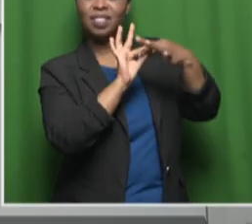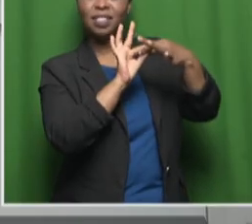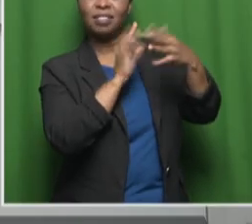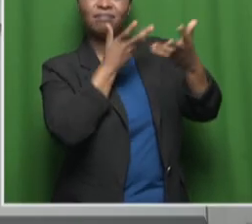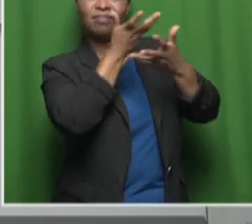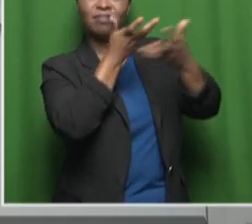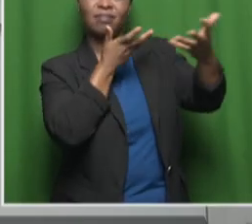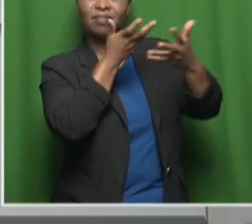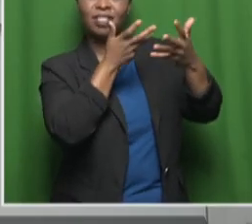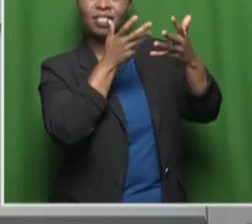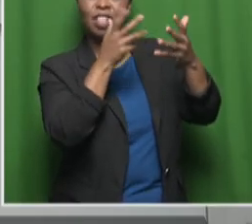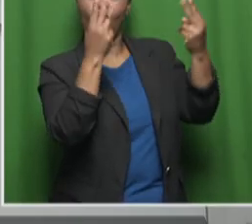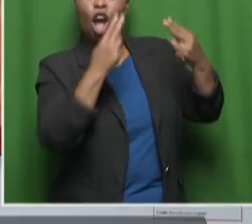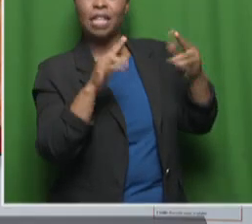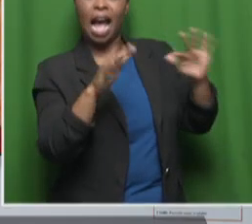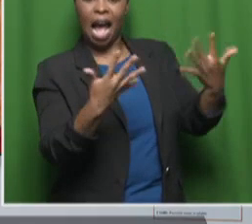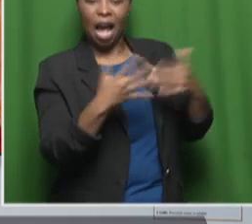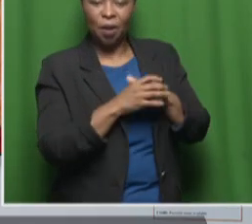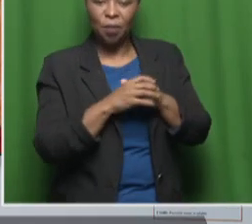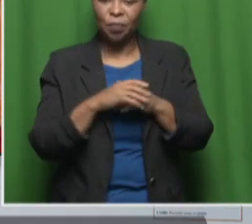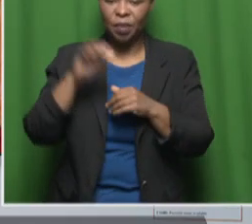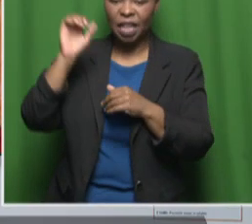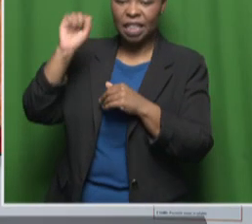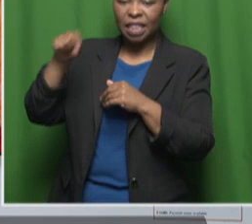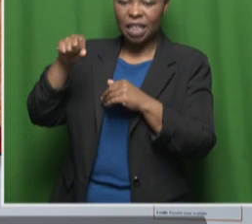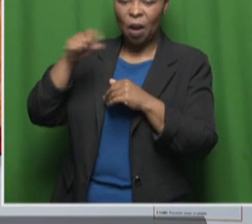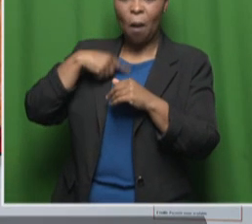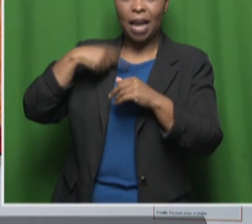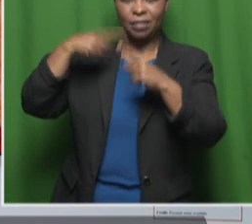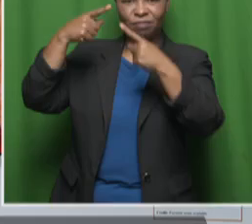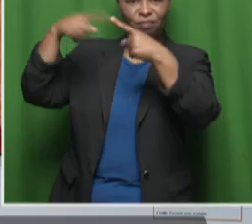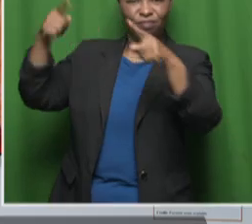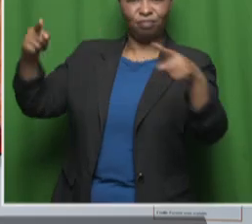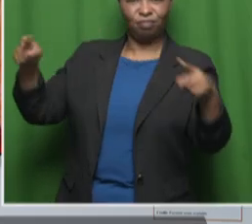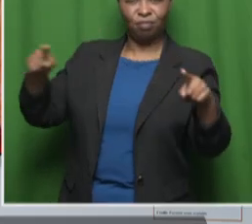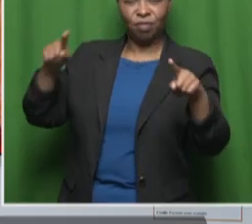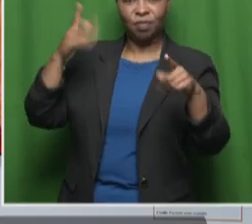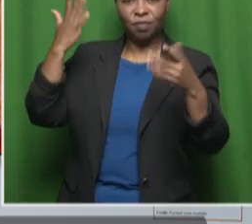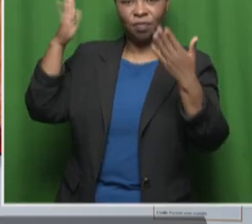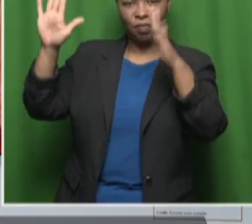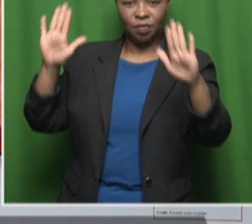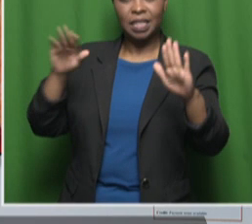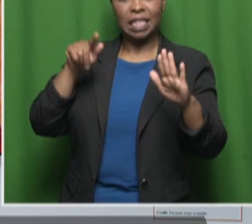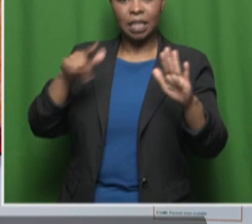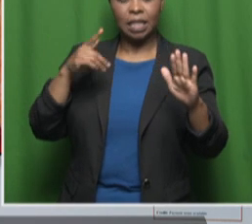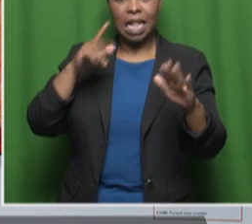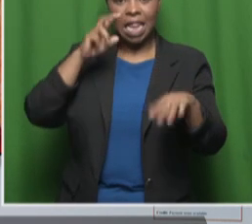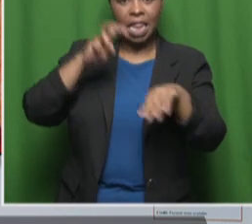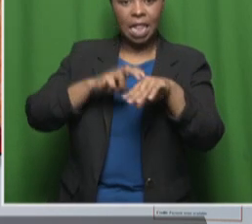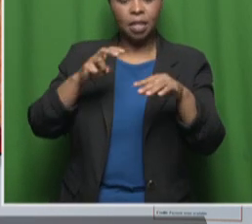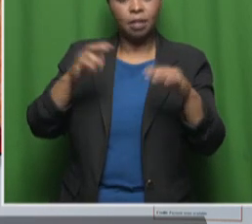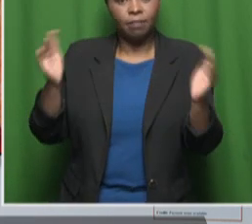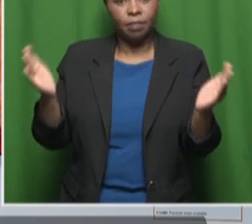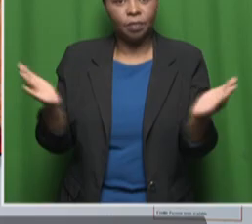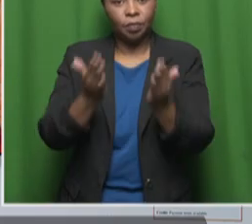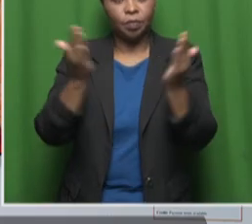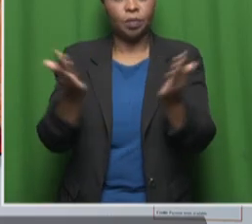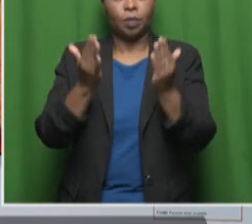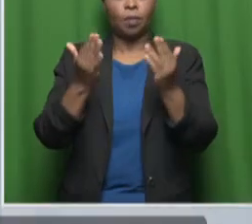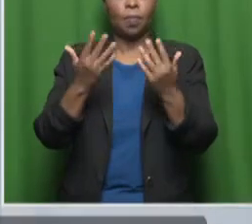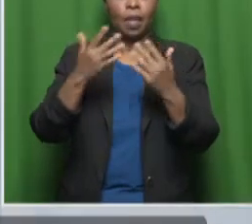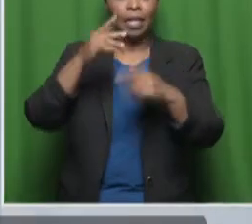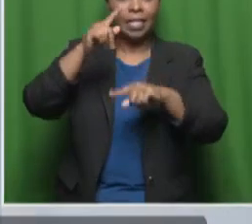Basically. Because it's an array of artists showcasing as well, fostering unity, in diversity, social